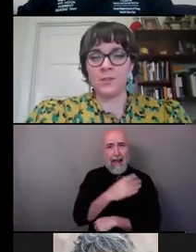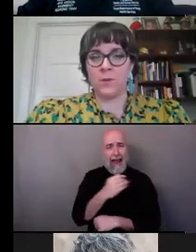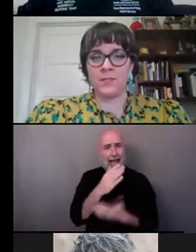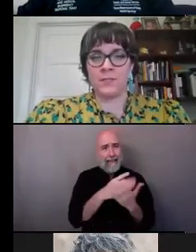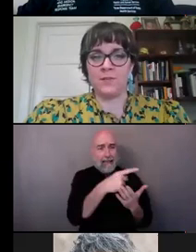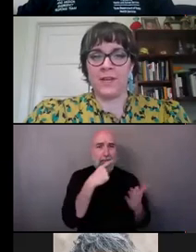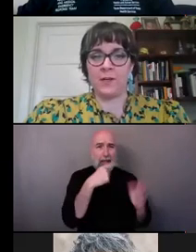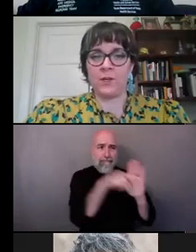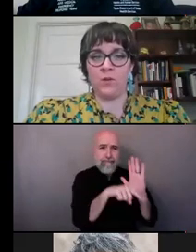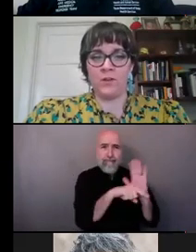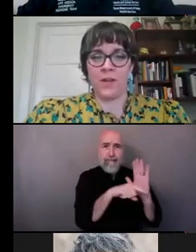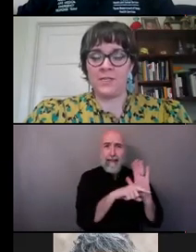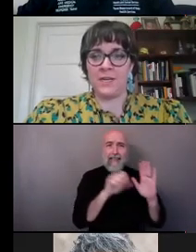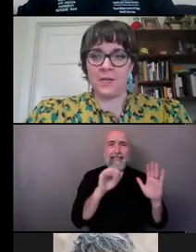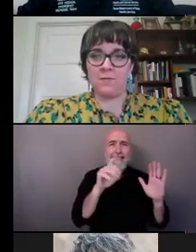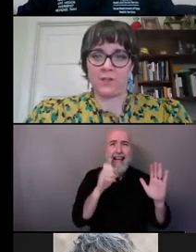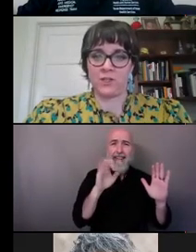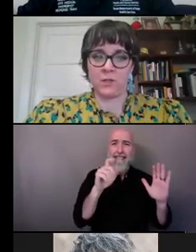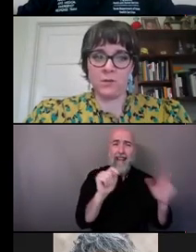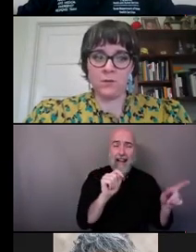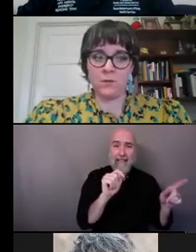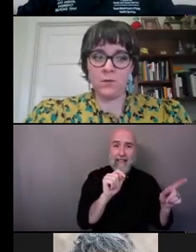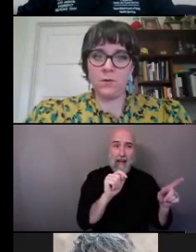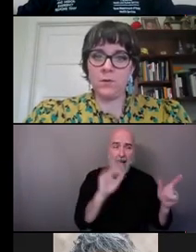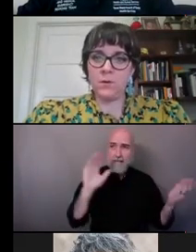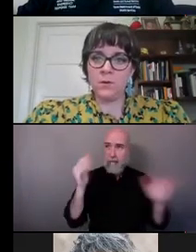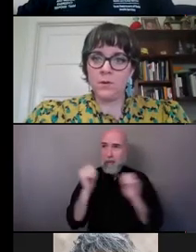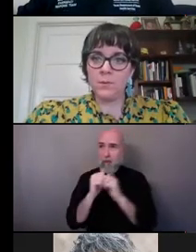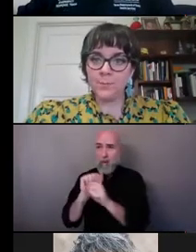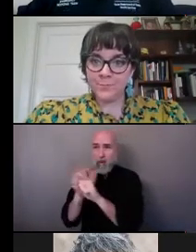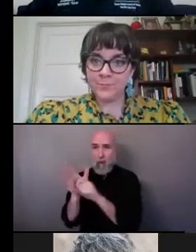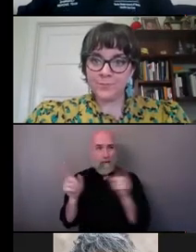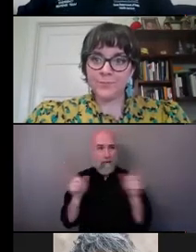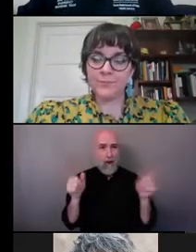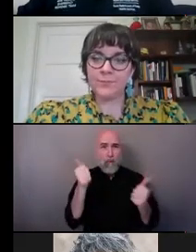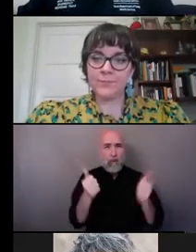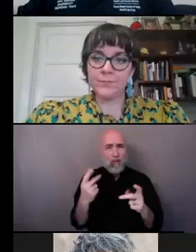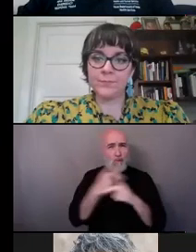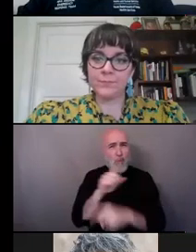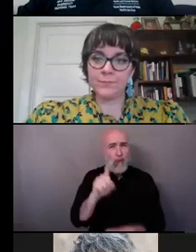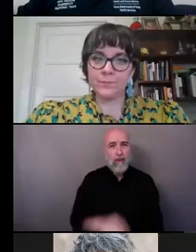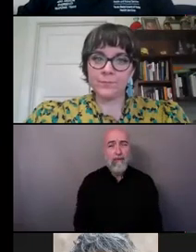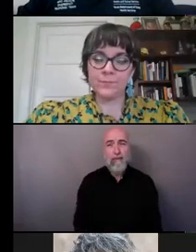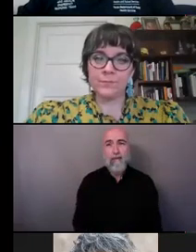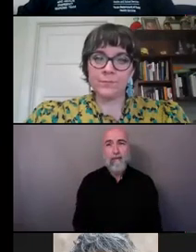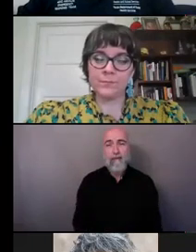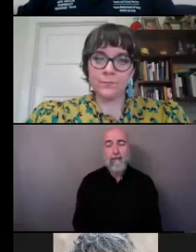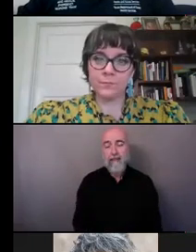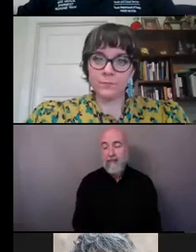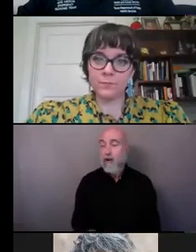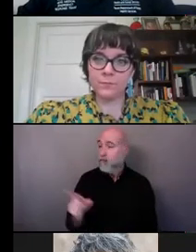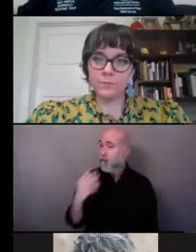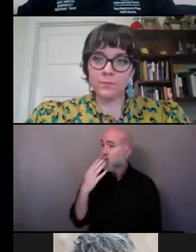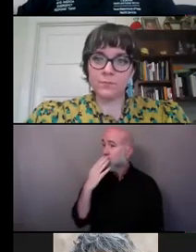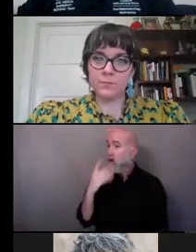to the consequences of getting a COVID-19 infection? Well, I'll answer the second part first.